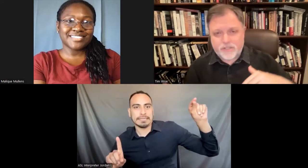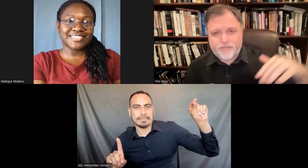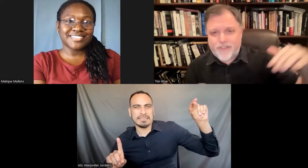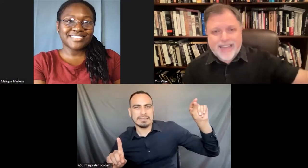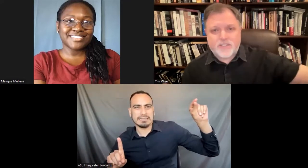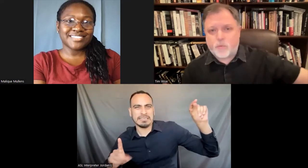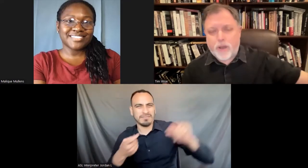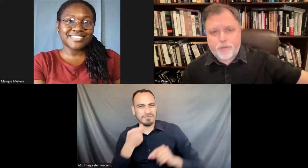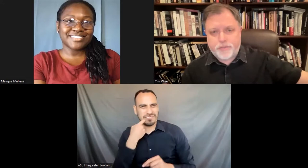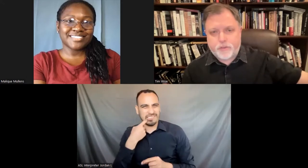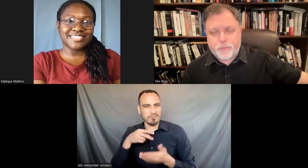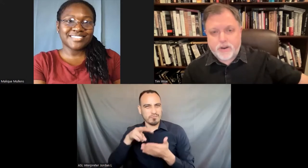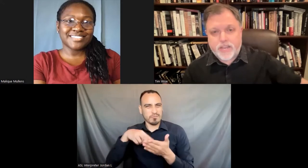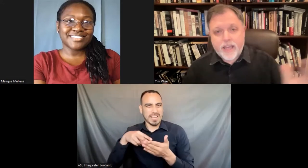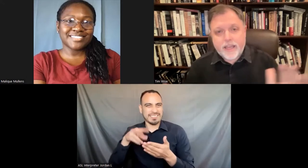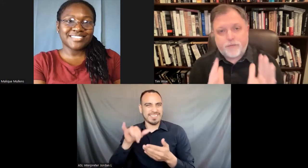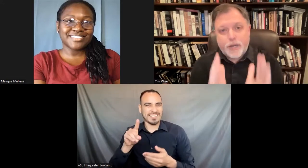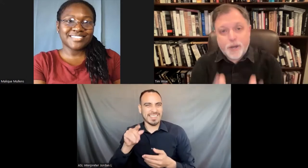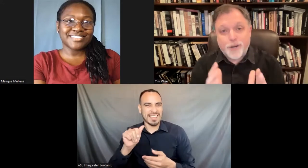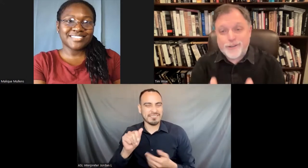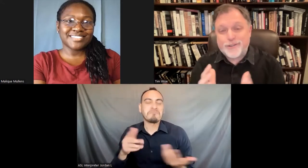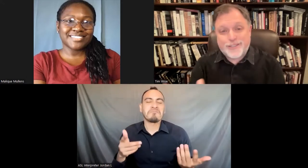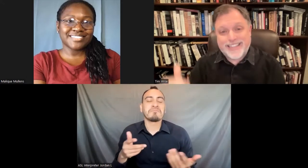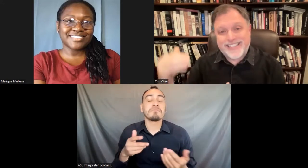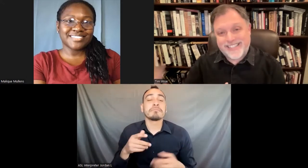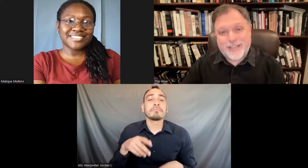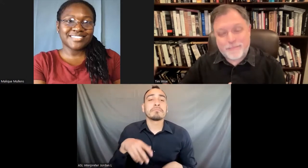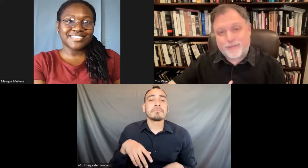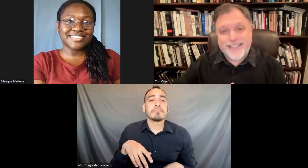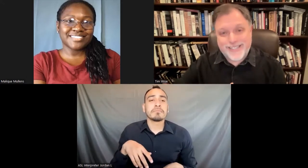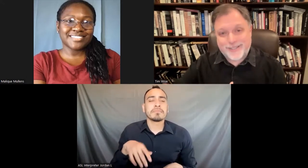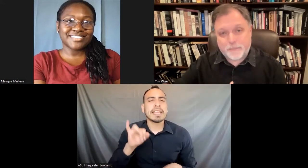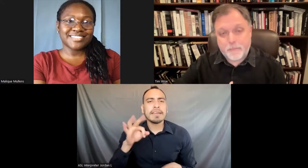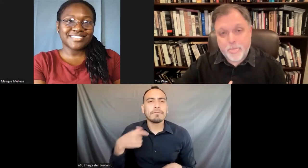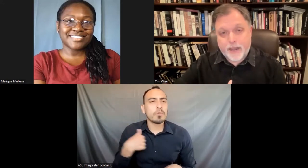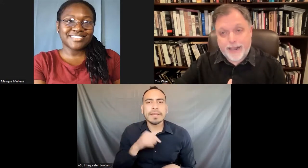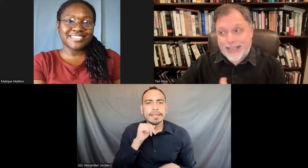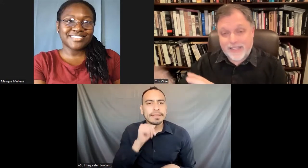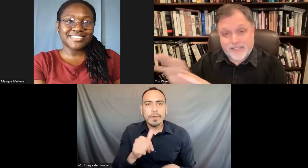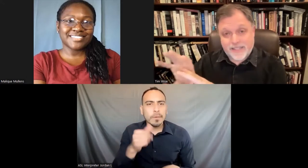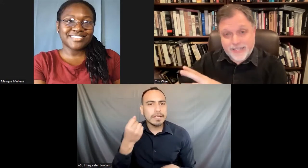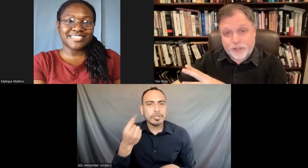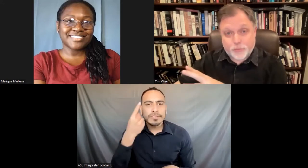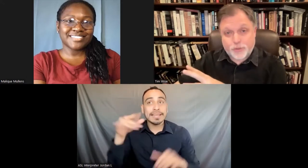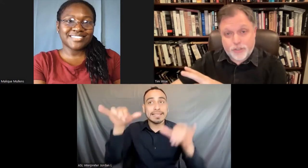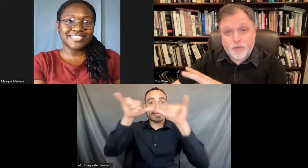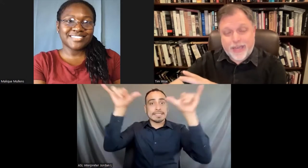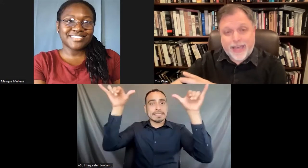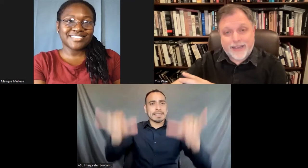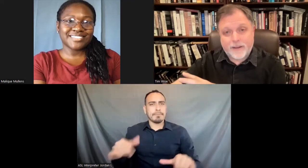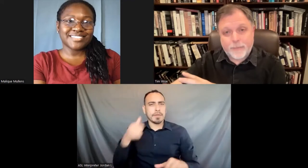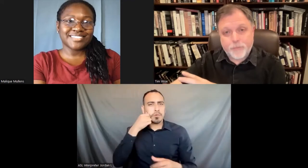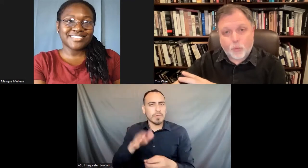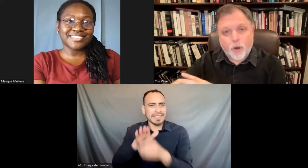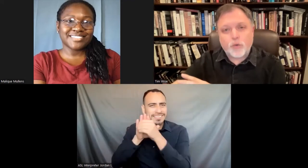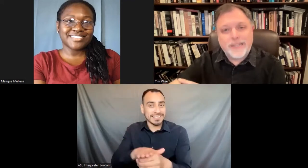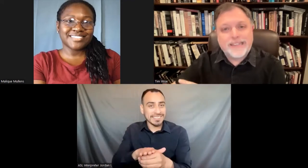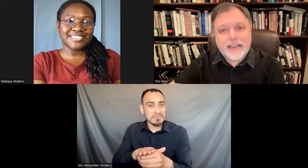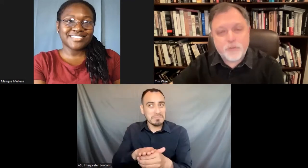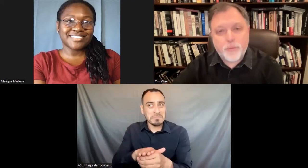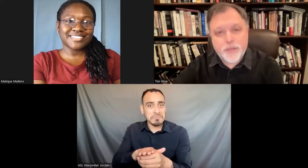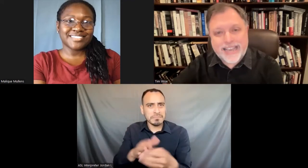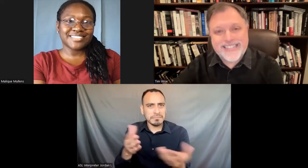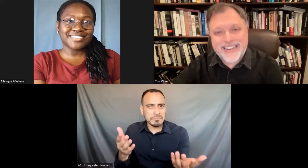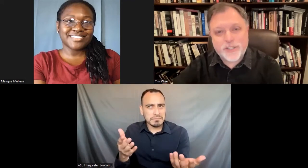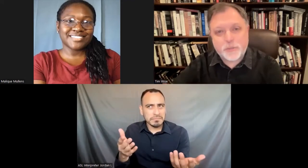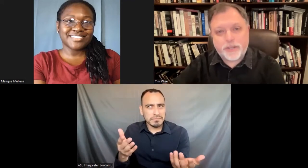So it's vast wealth disparity. If we don't understand systemic racism as central to that, what are we